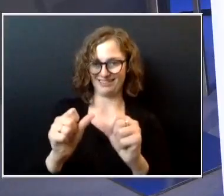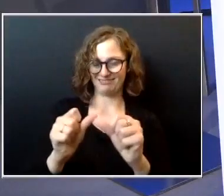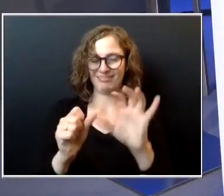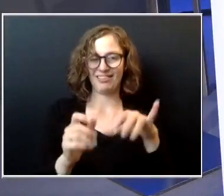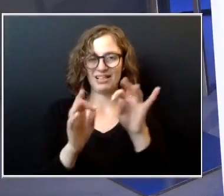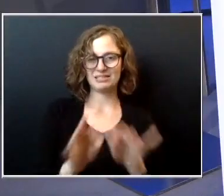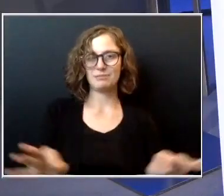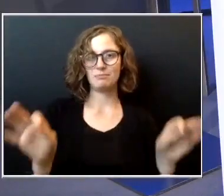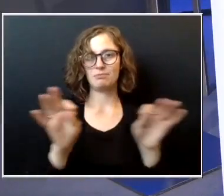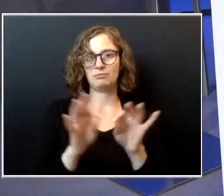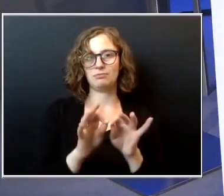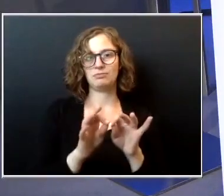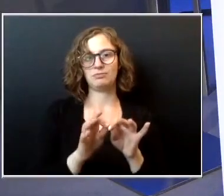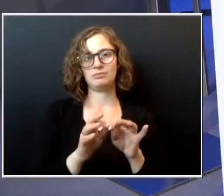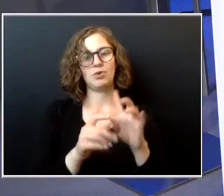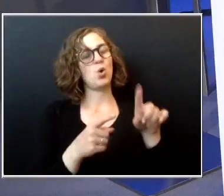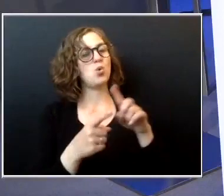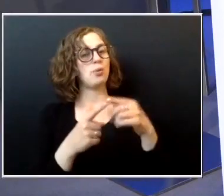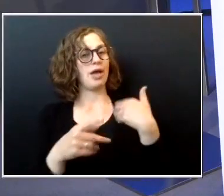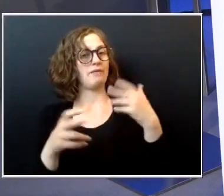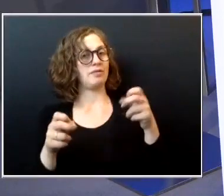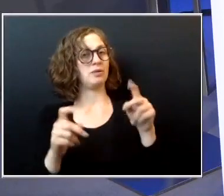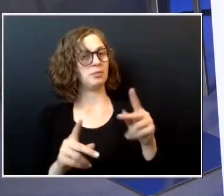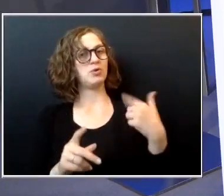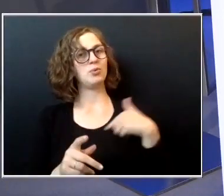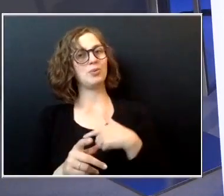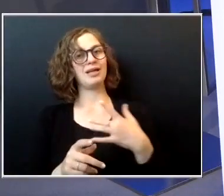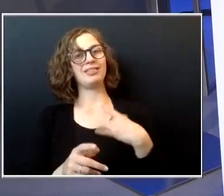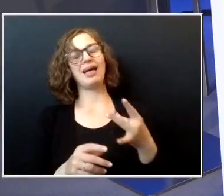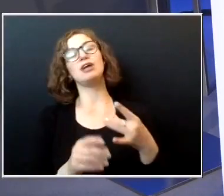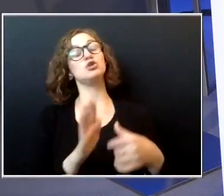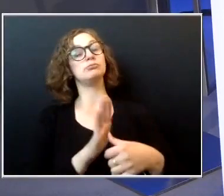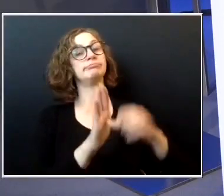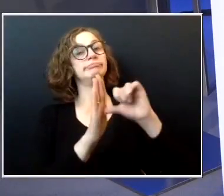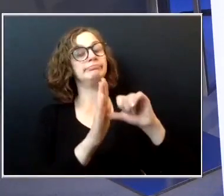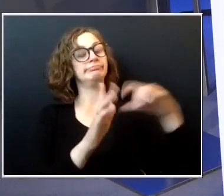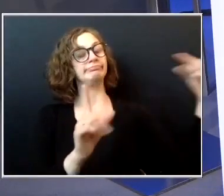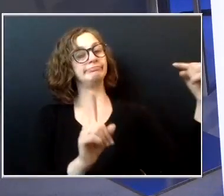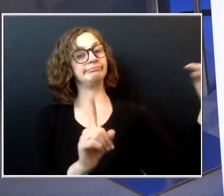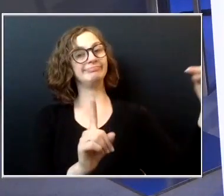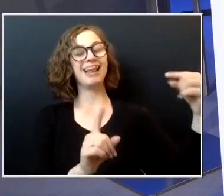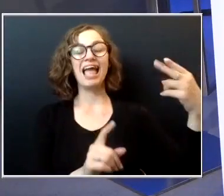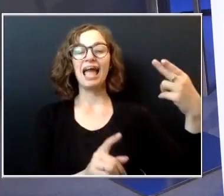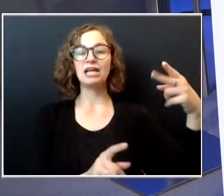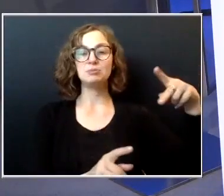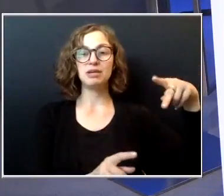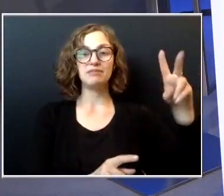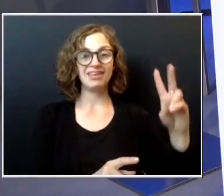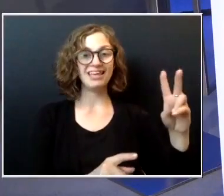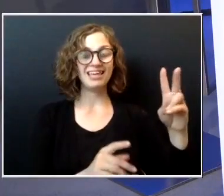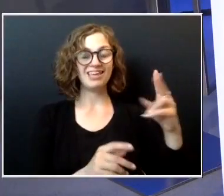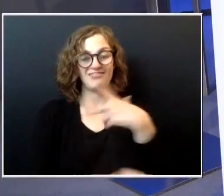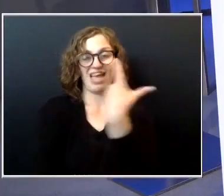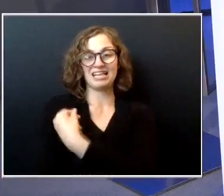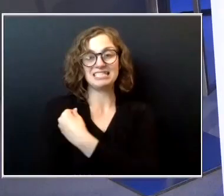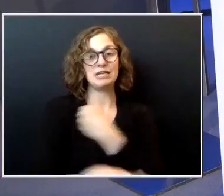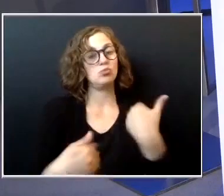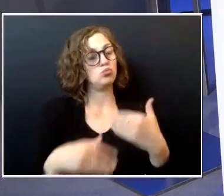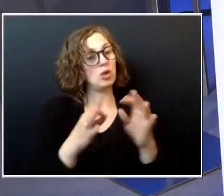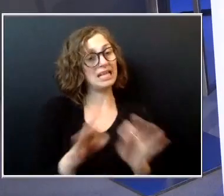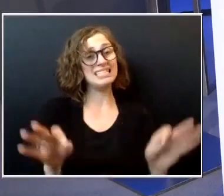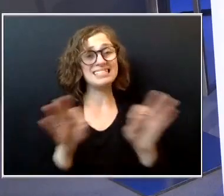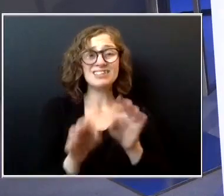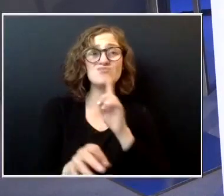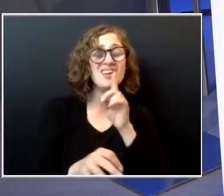we have a chance, we want to highlight the importance of the HPV vaccine. It is effectively a cure for cervical cancer, preventing it from happening in the first